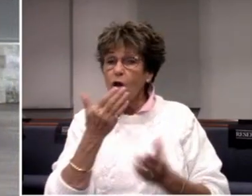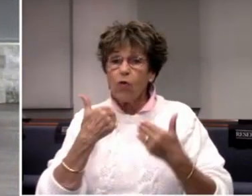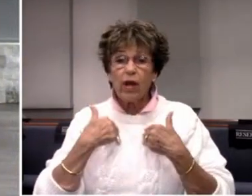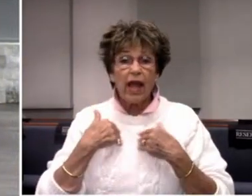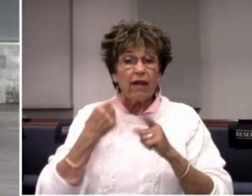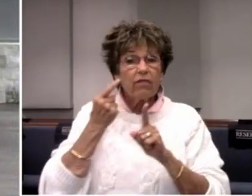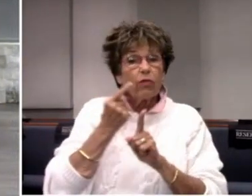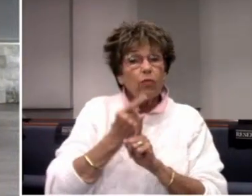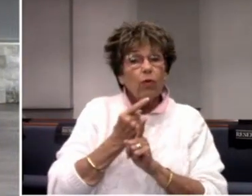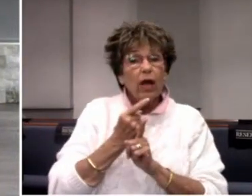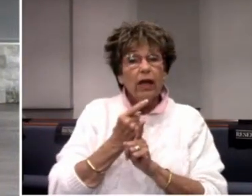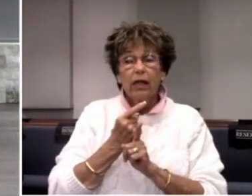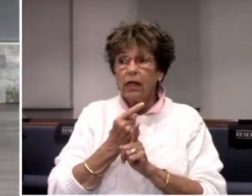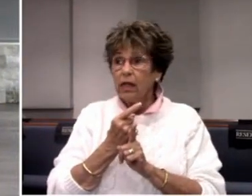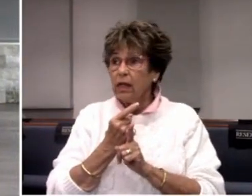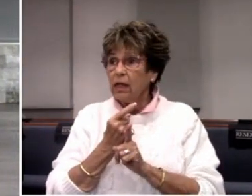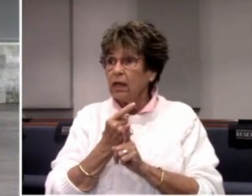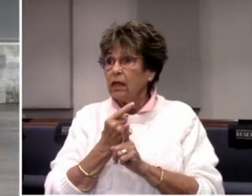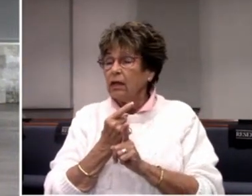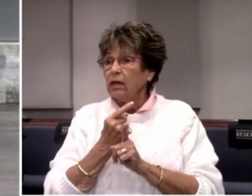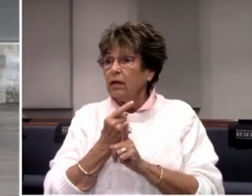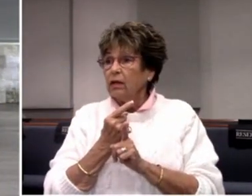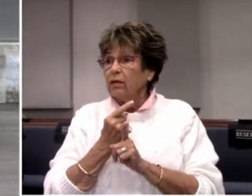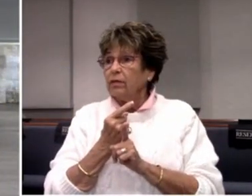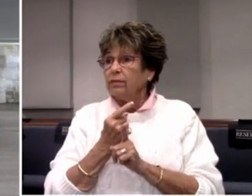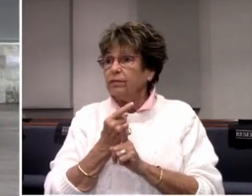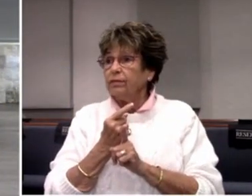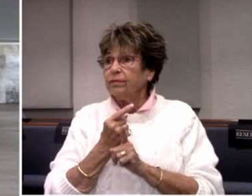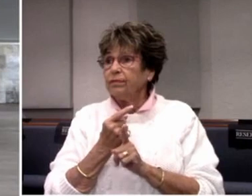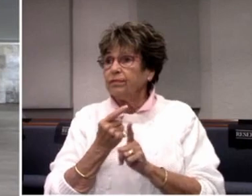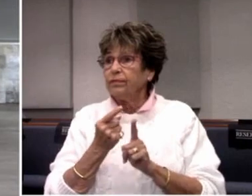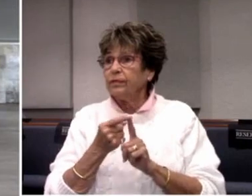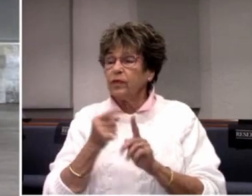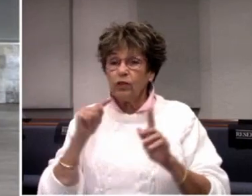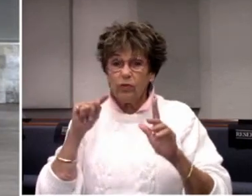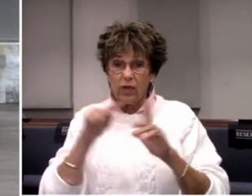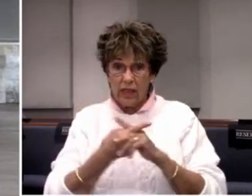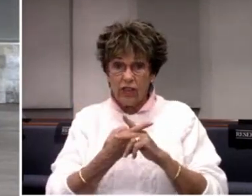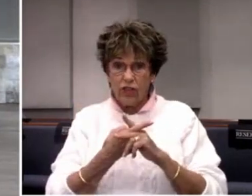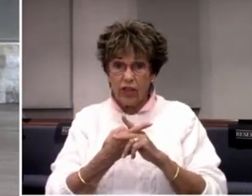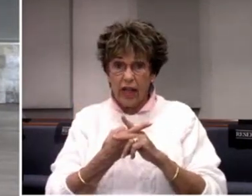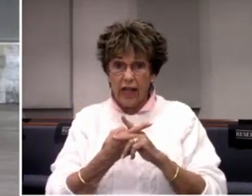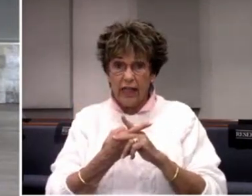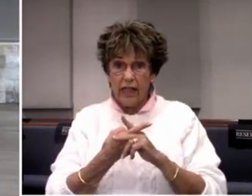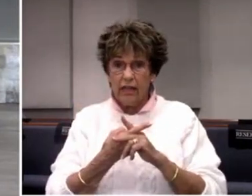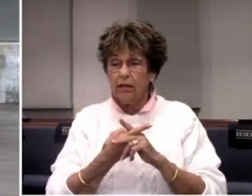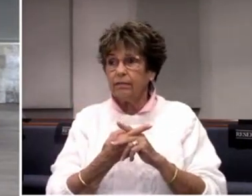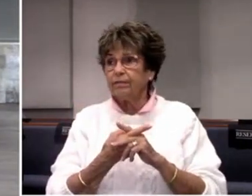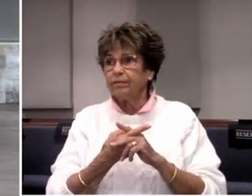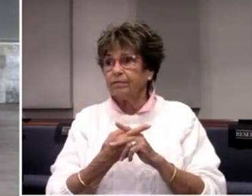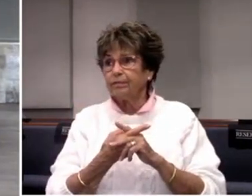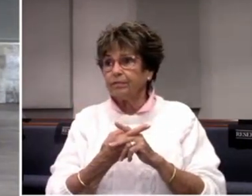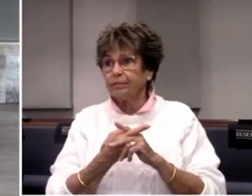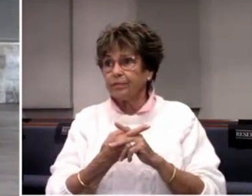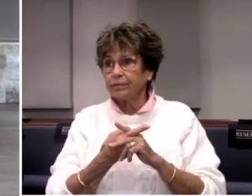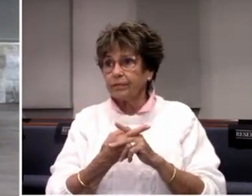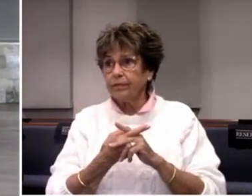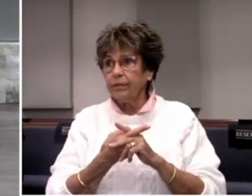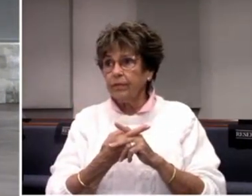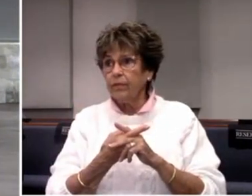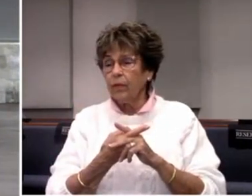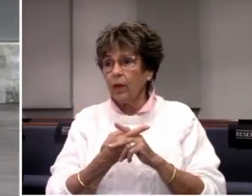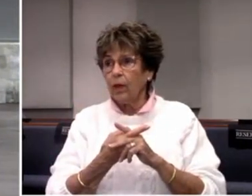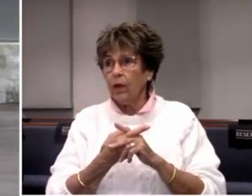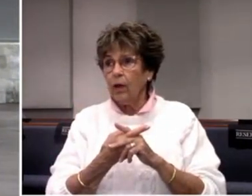do is we don't have the right to initiate the distortion of